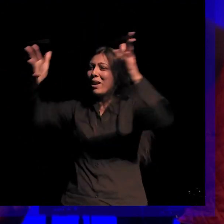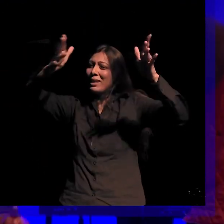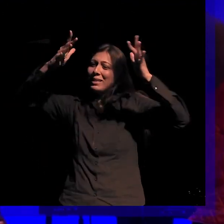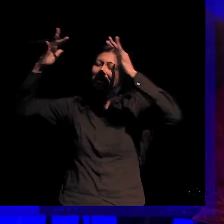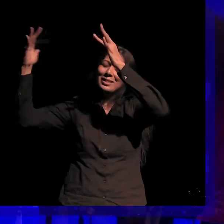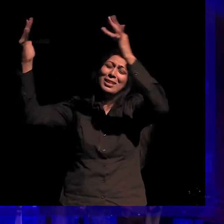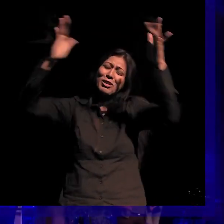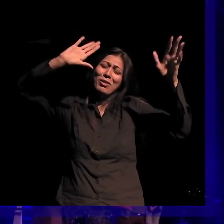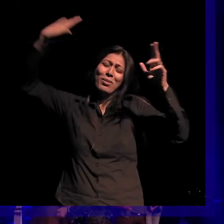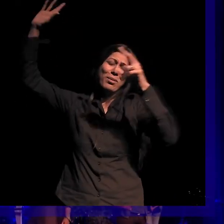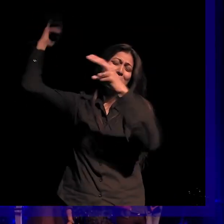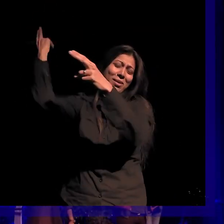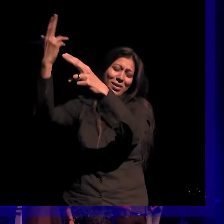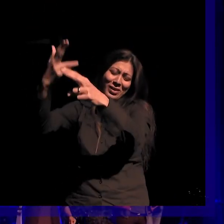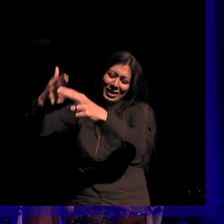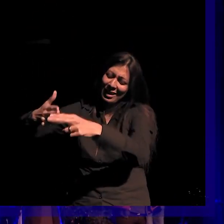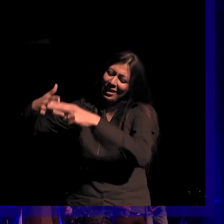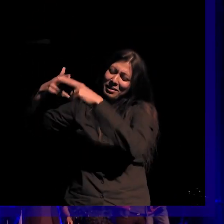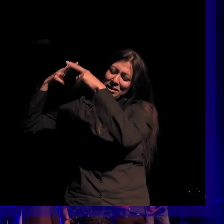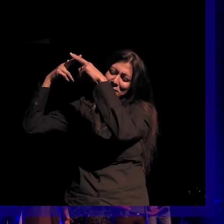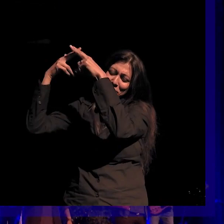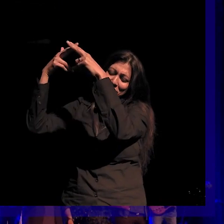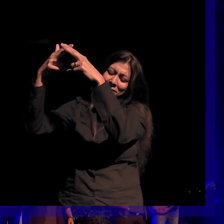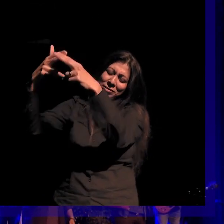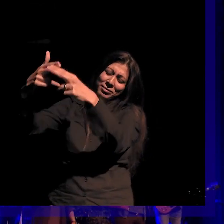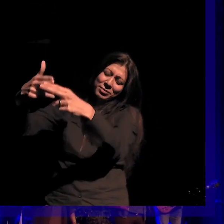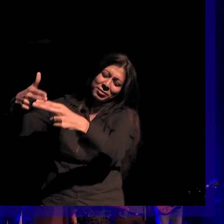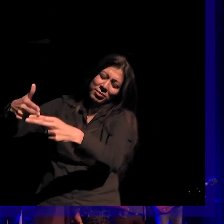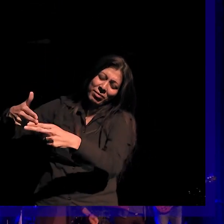will praise your name.